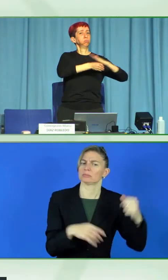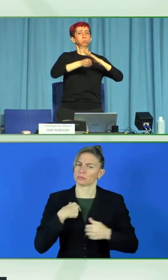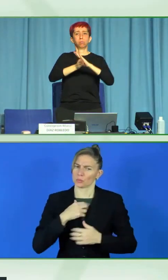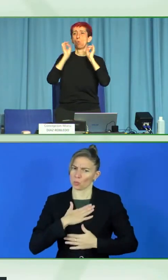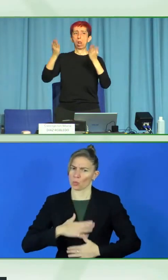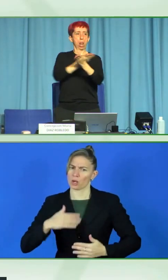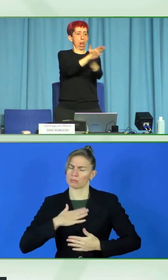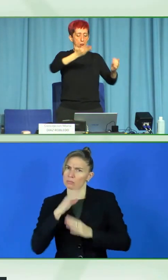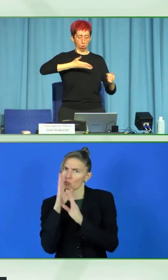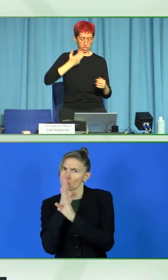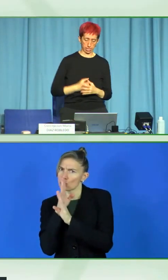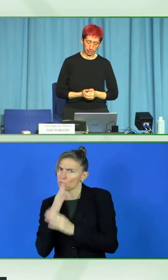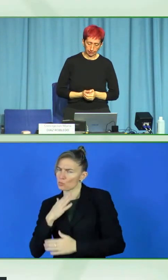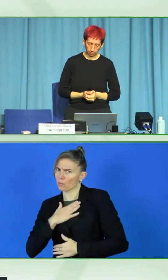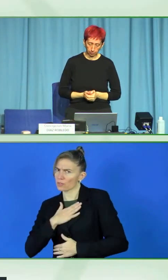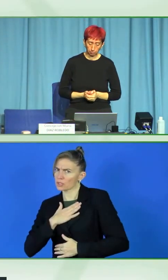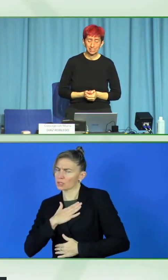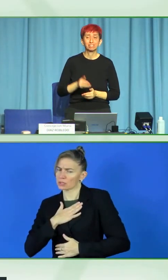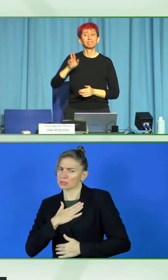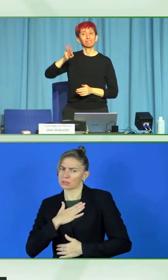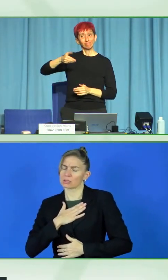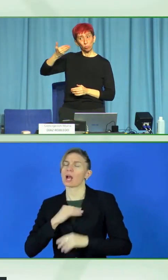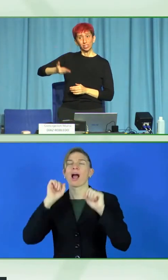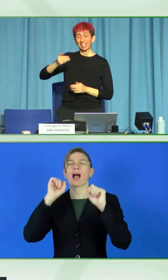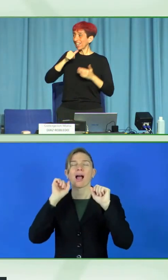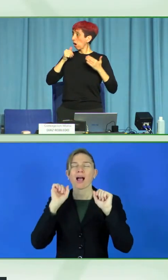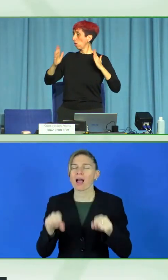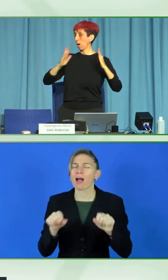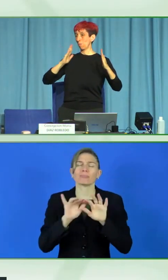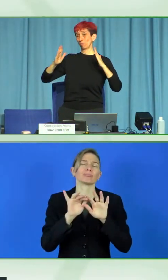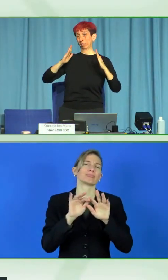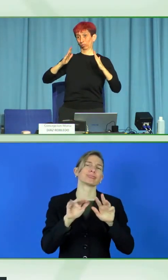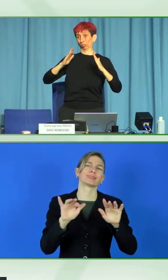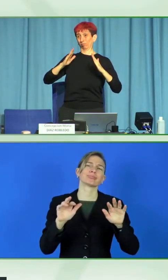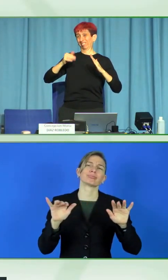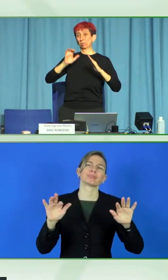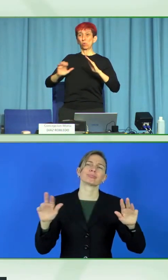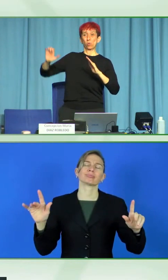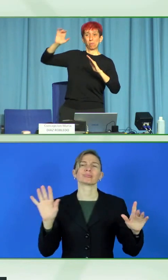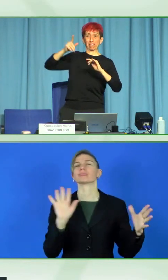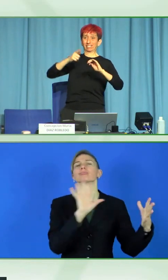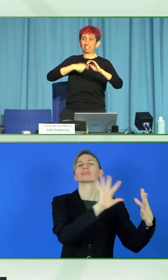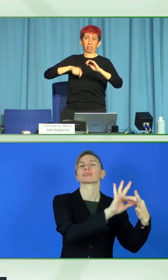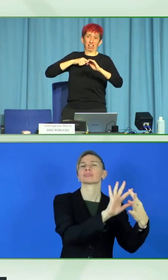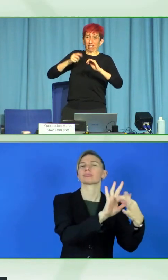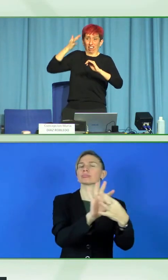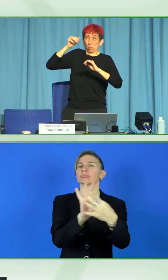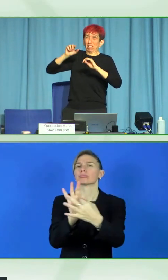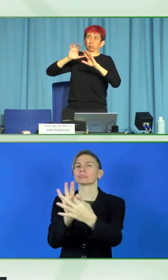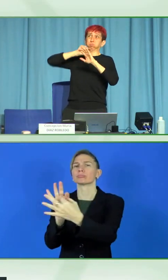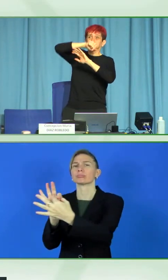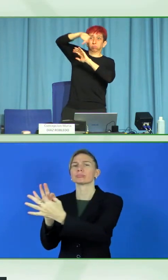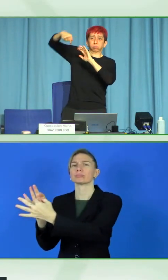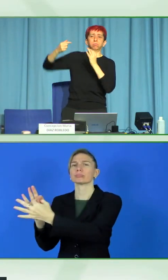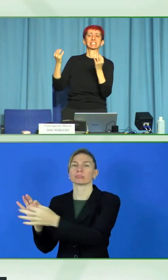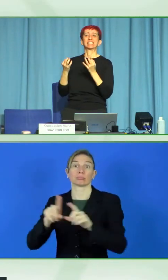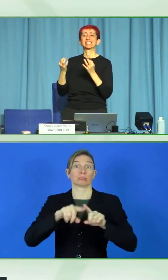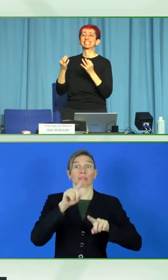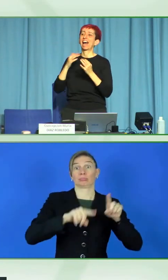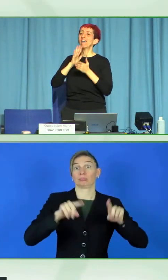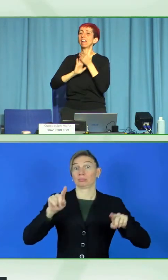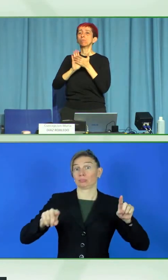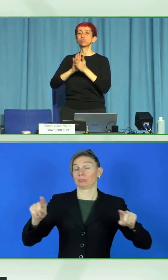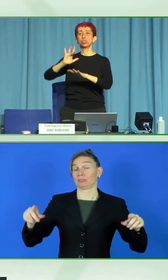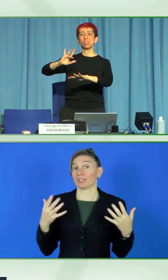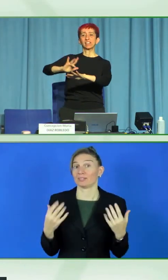every single need of the variety within the deaf community. It's now a very important moment,